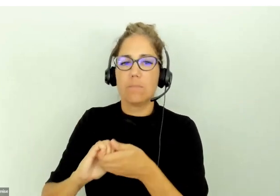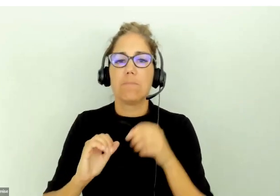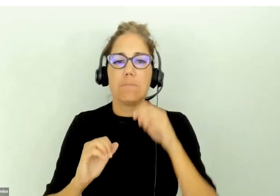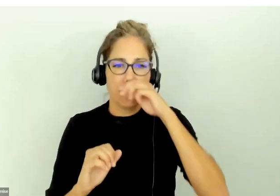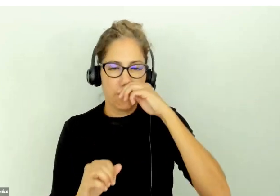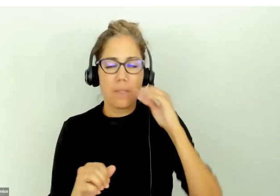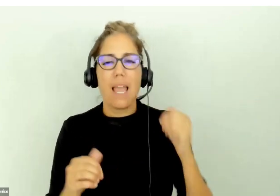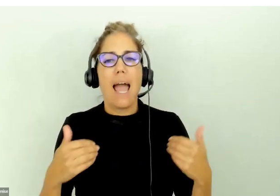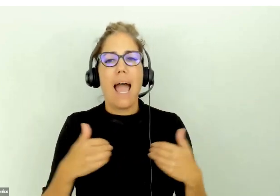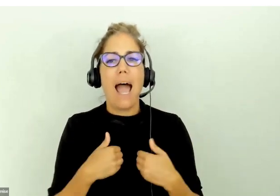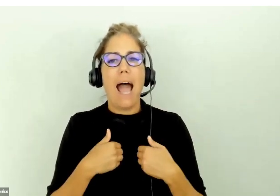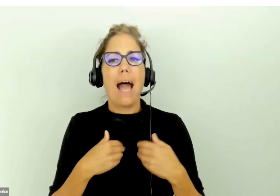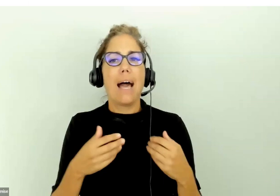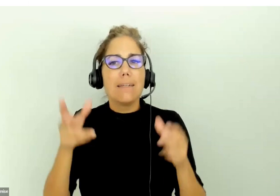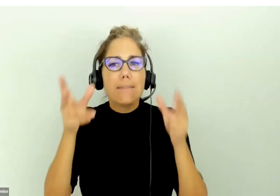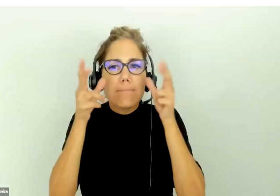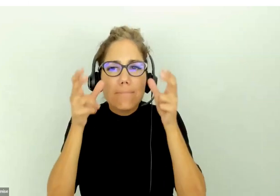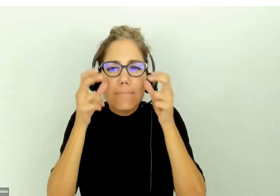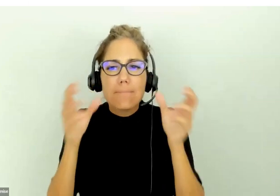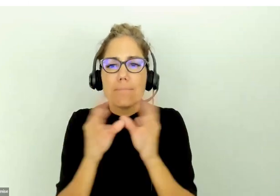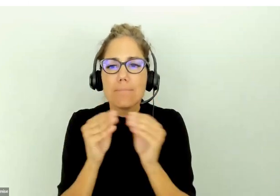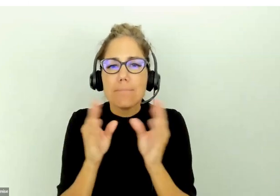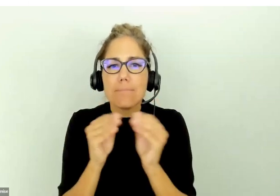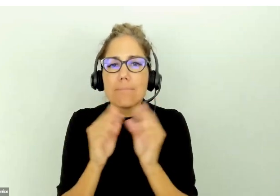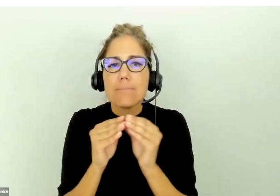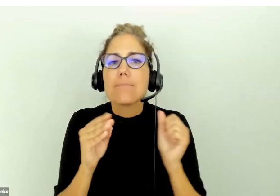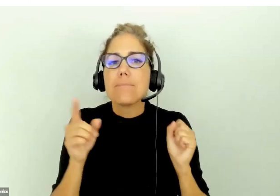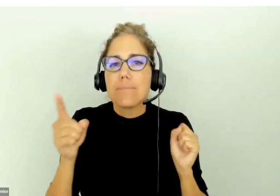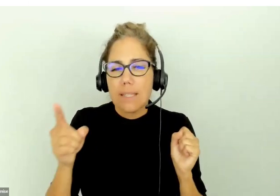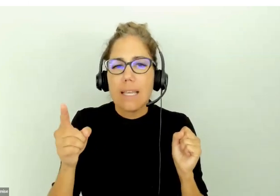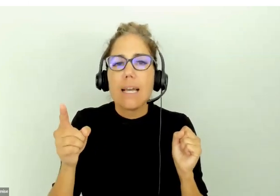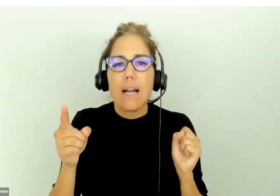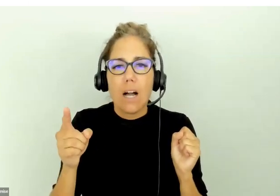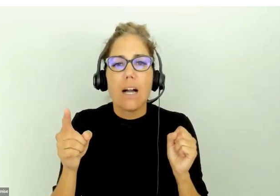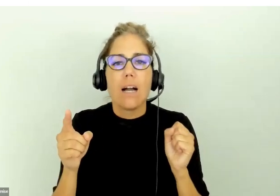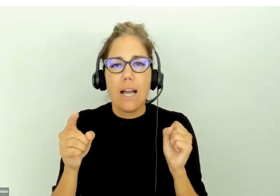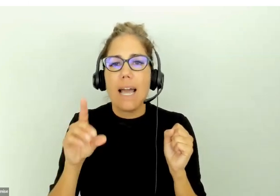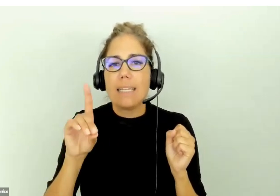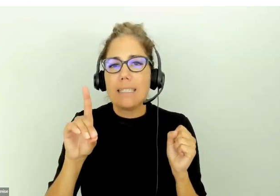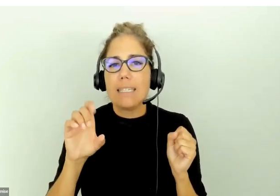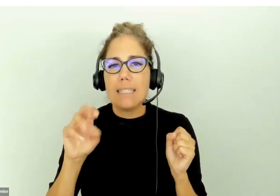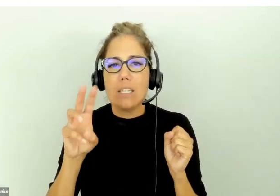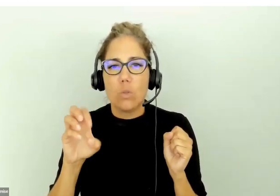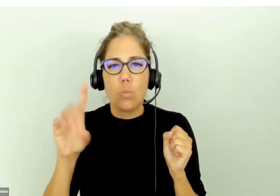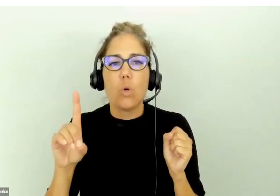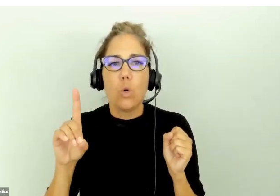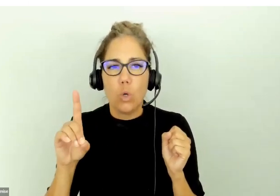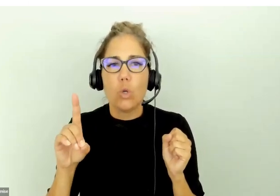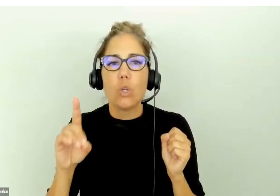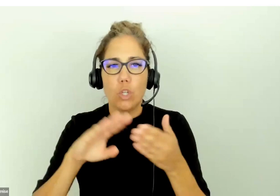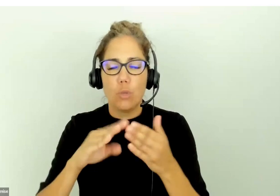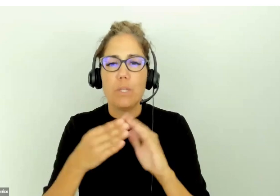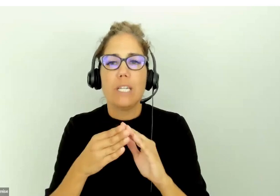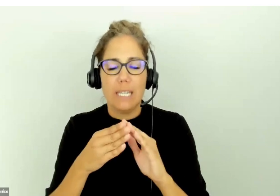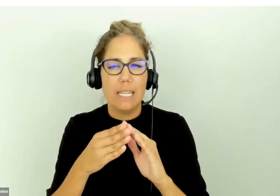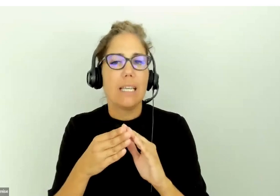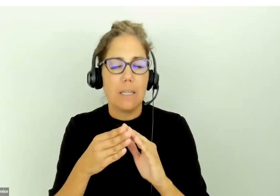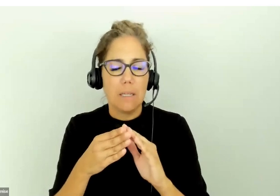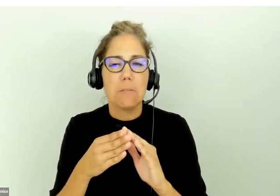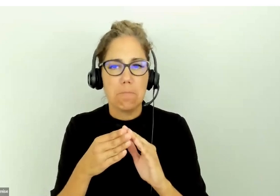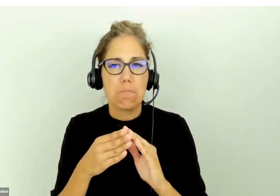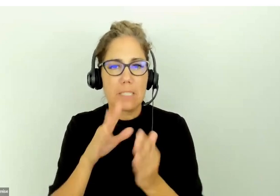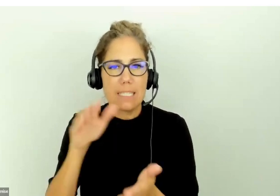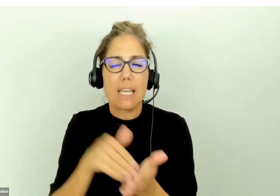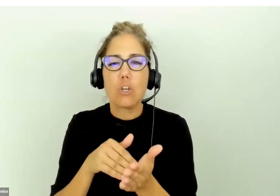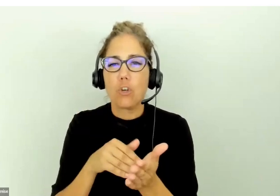listening session at the Deanwood Community Center in Washington, D.C. last month, where we brought together